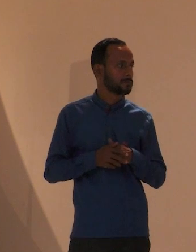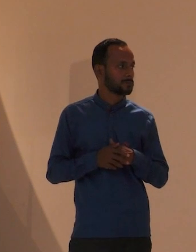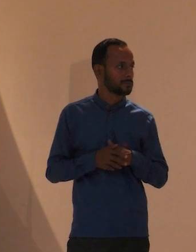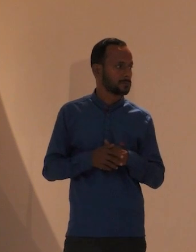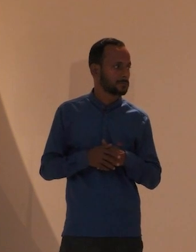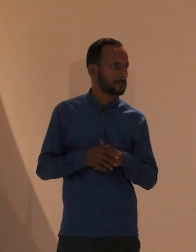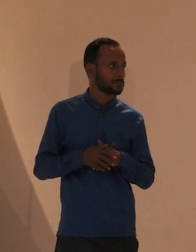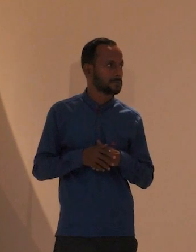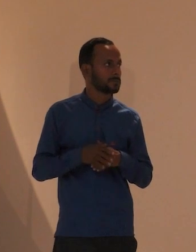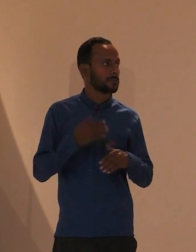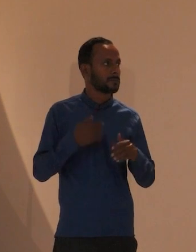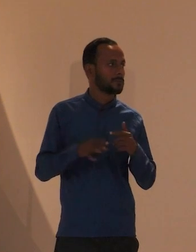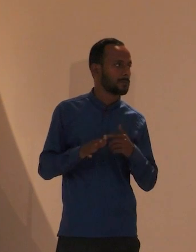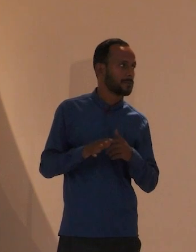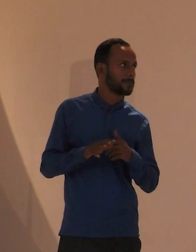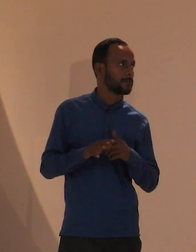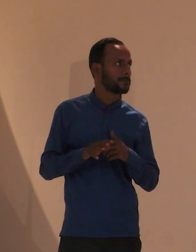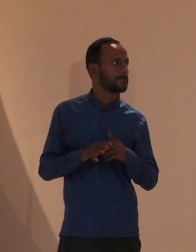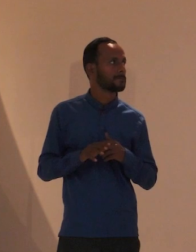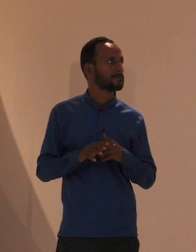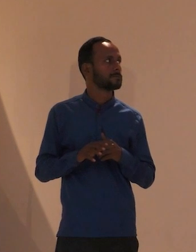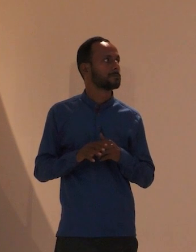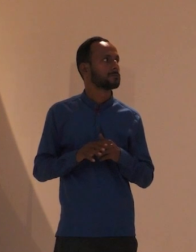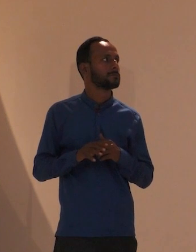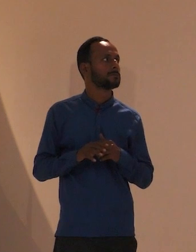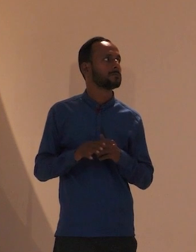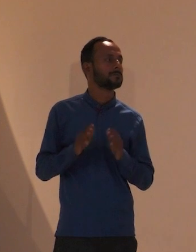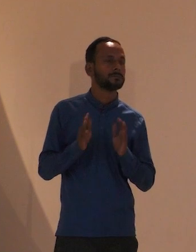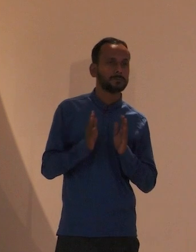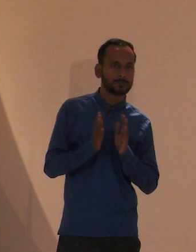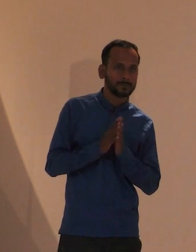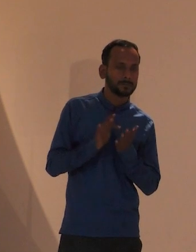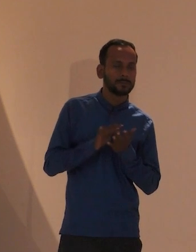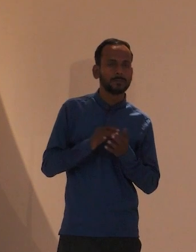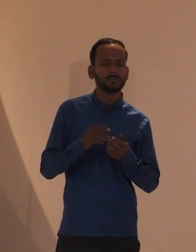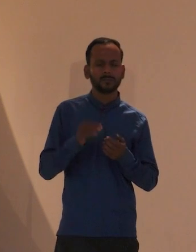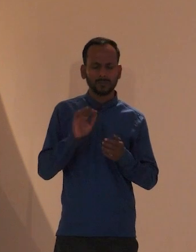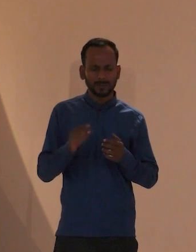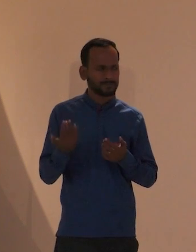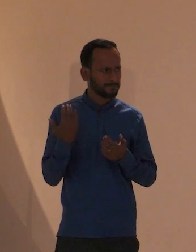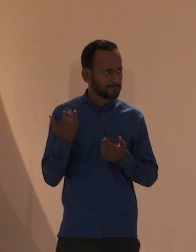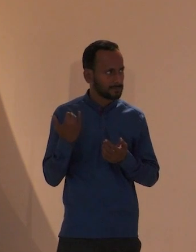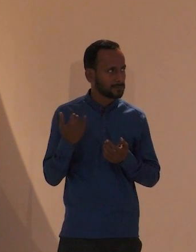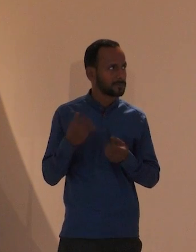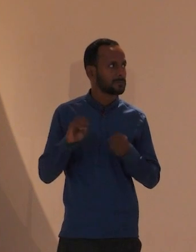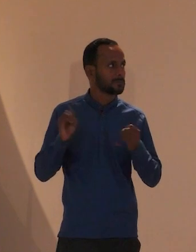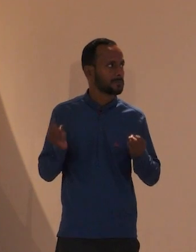This is an image of a concert that we do. This is a book that we recently produced, and the person second on this